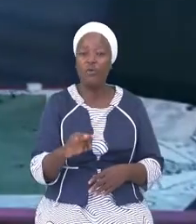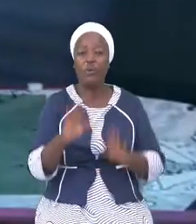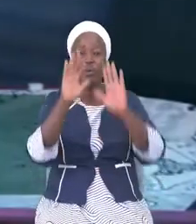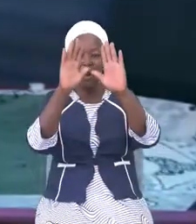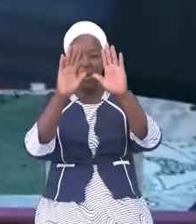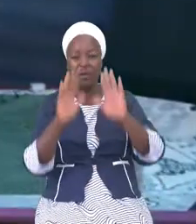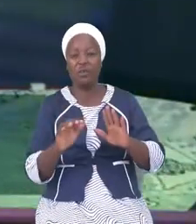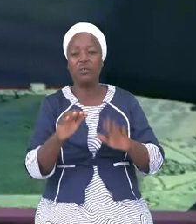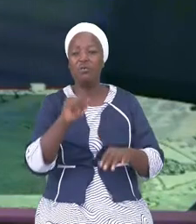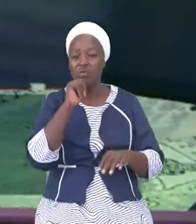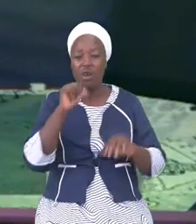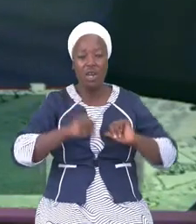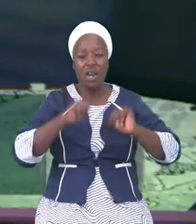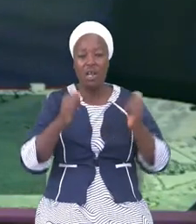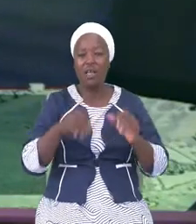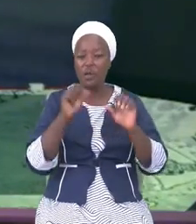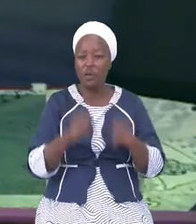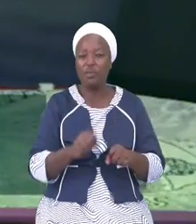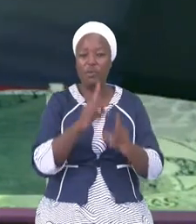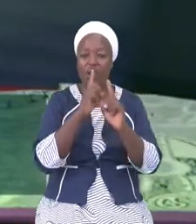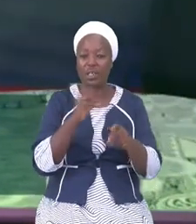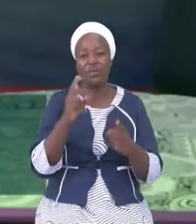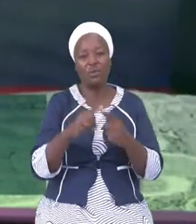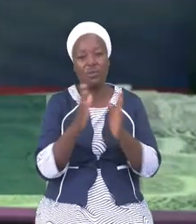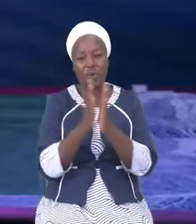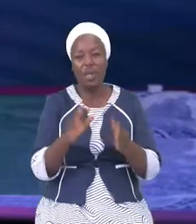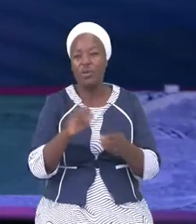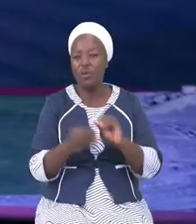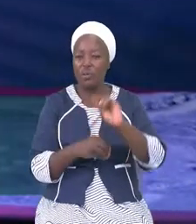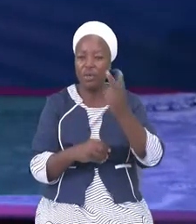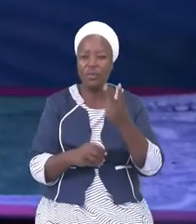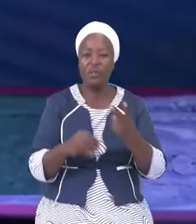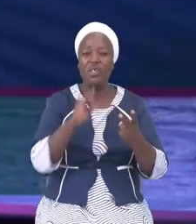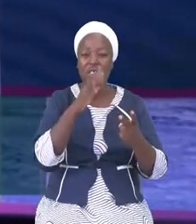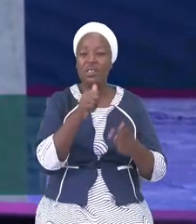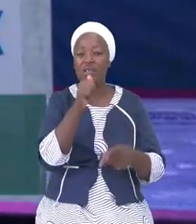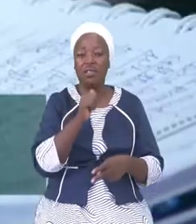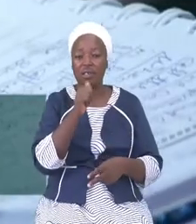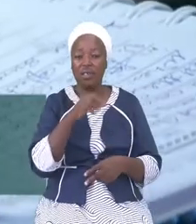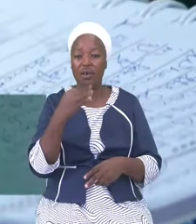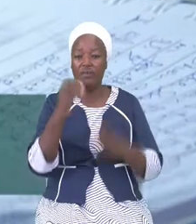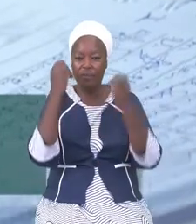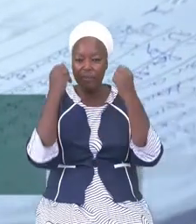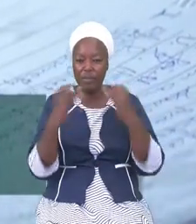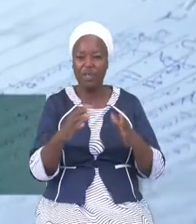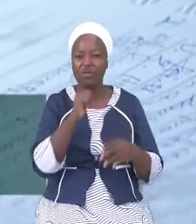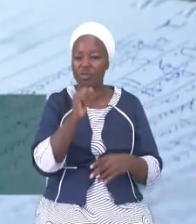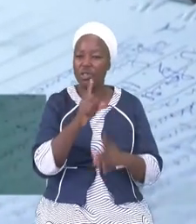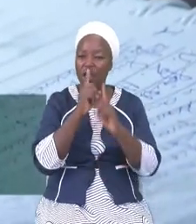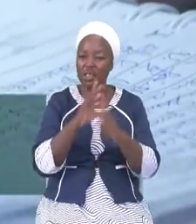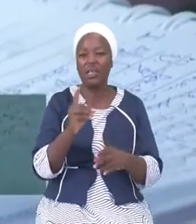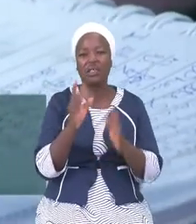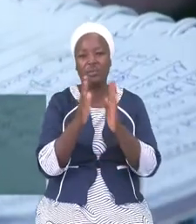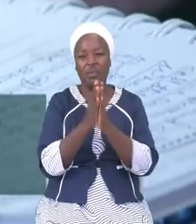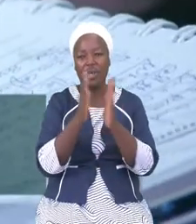miraculous, undeniable answers to prayer. Number two is the secret of many